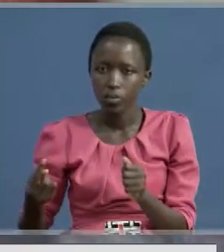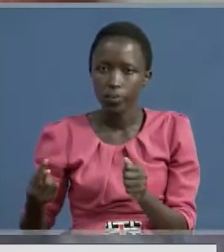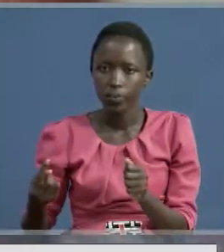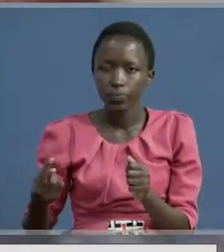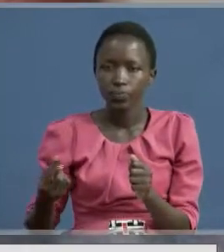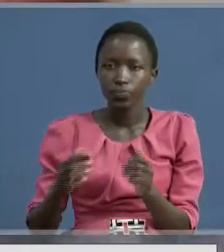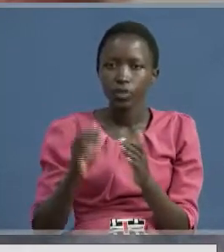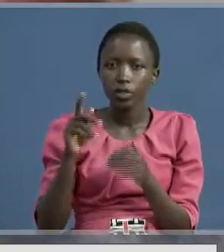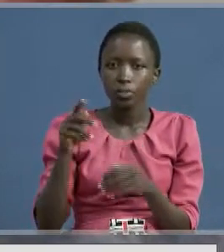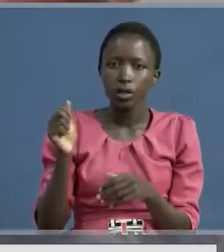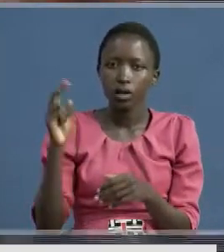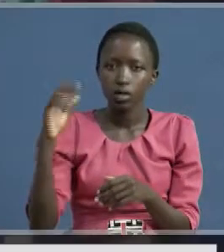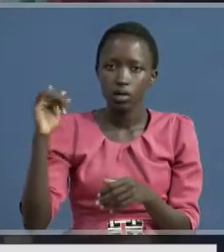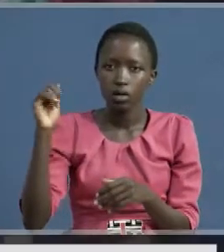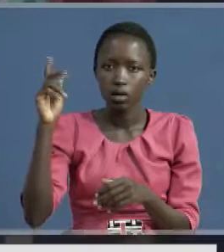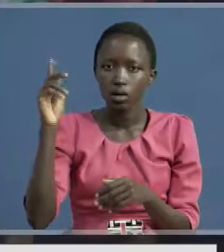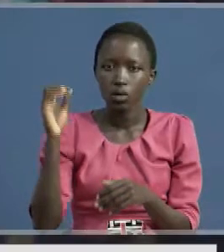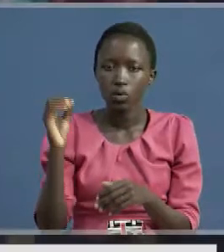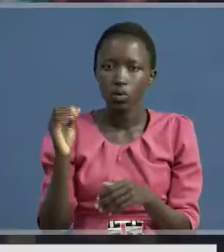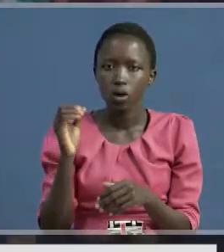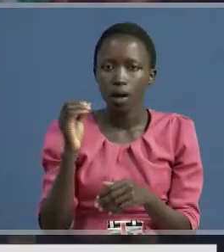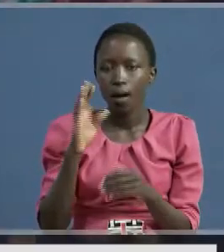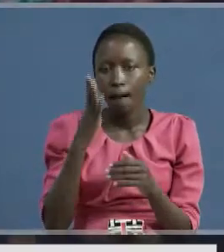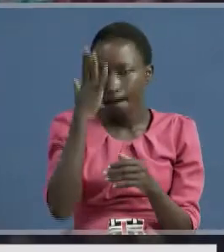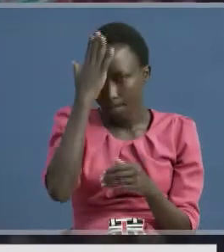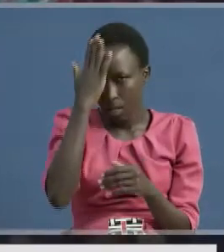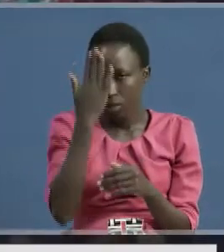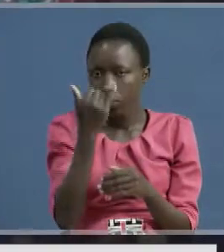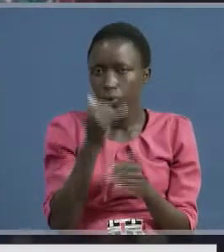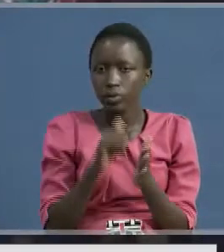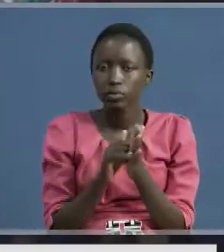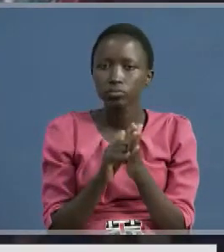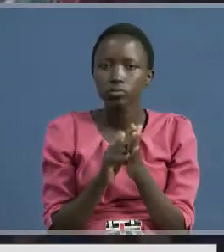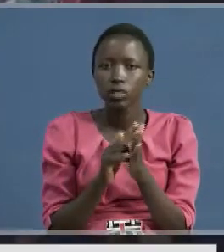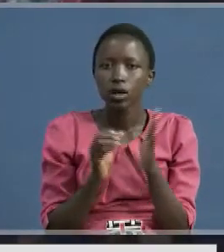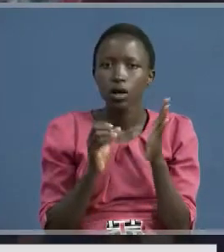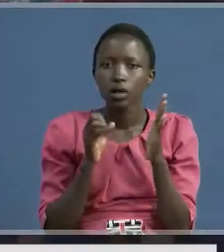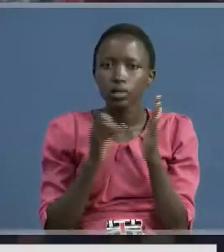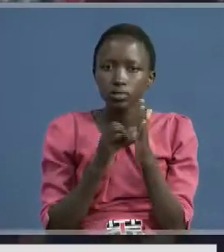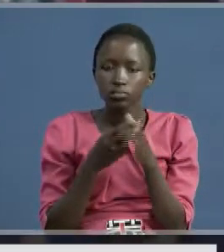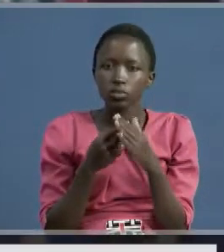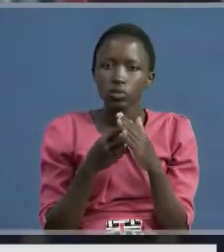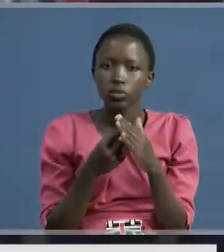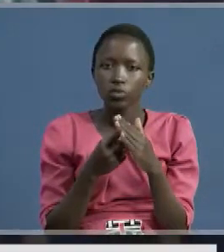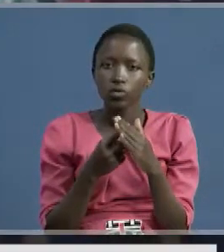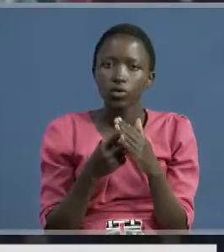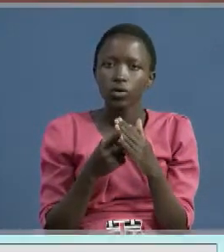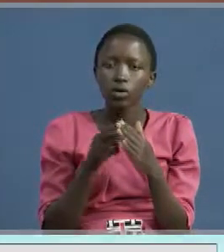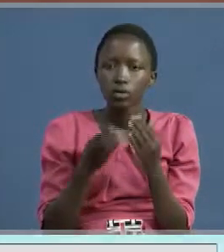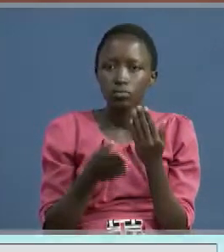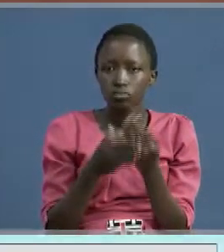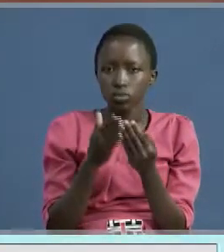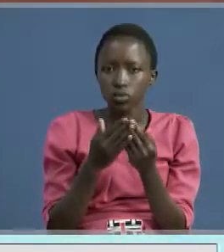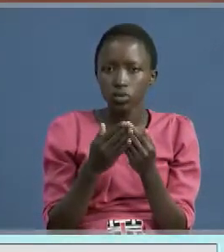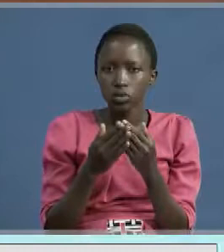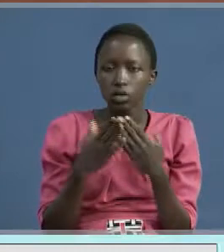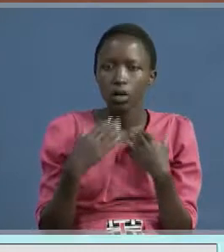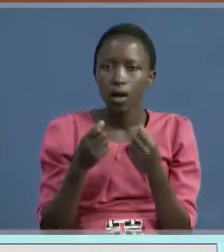shillings. Panyako was apprehended on Monday for allegedly inciting the caregivers who were agitated for